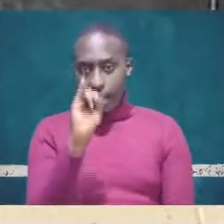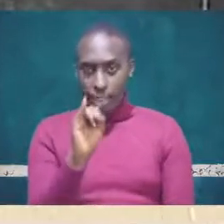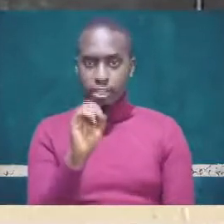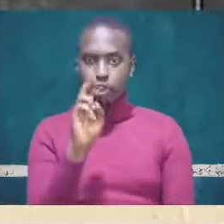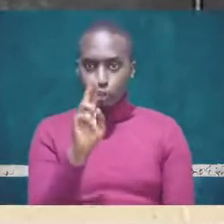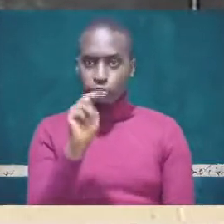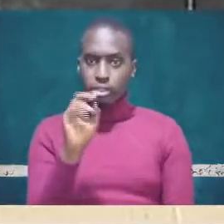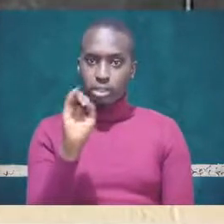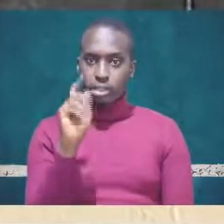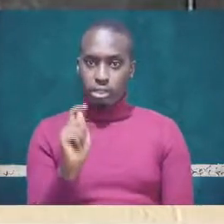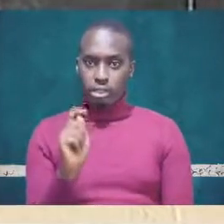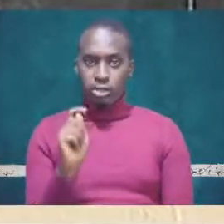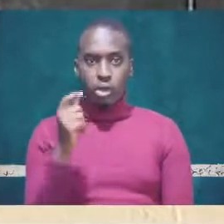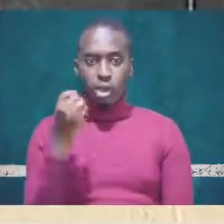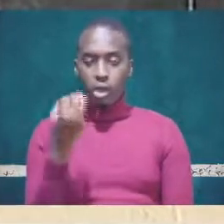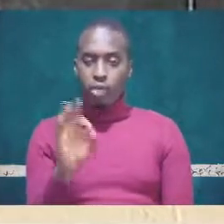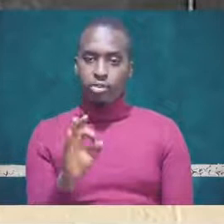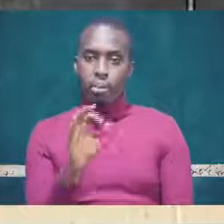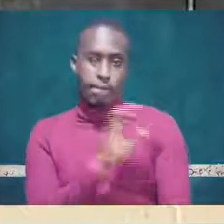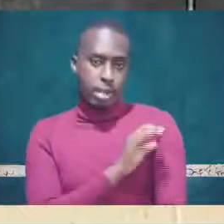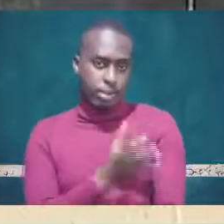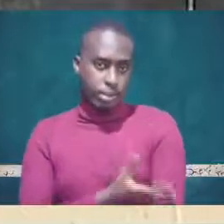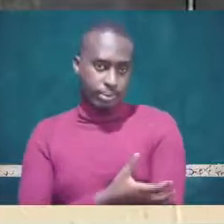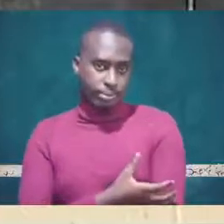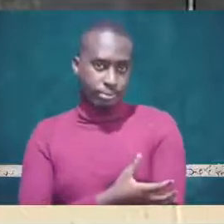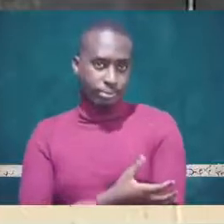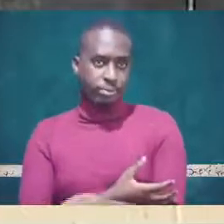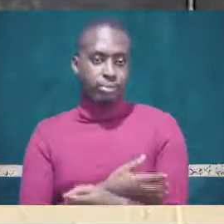unit of power